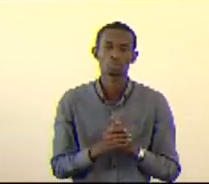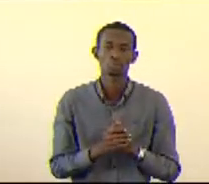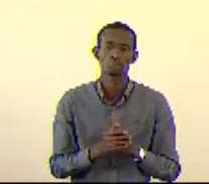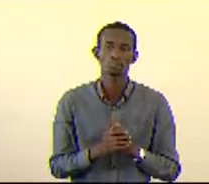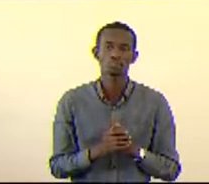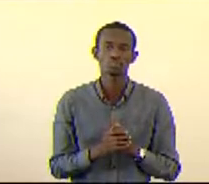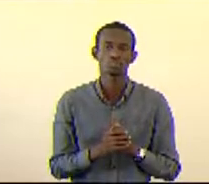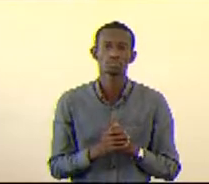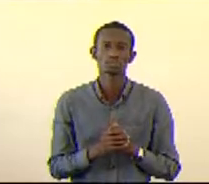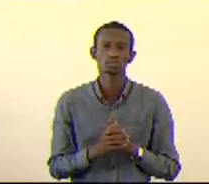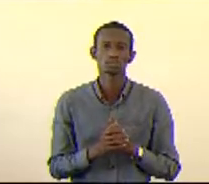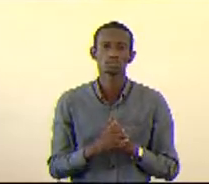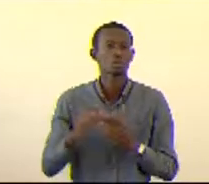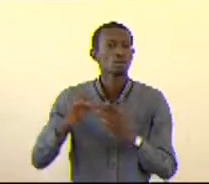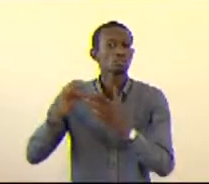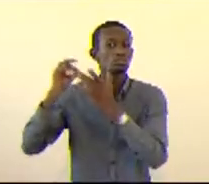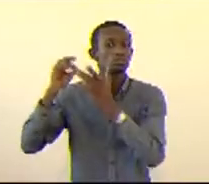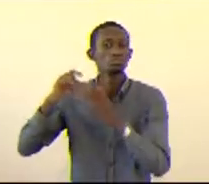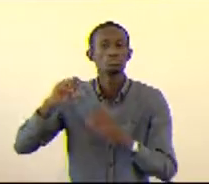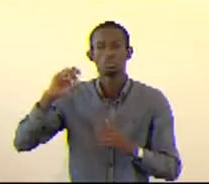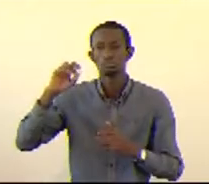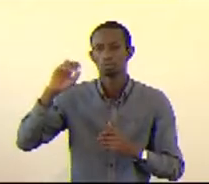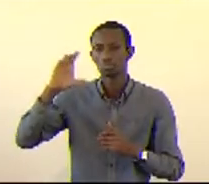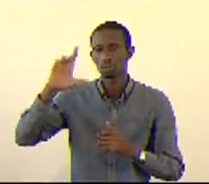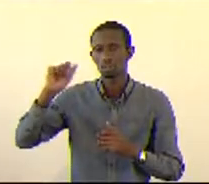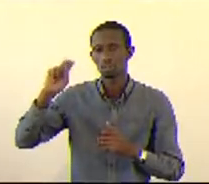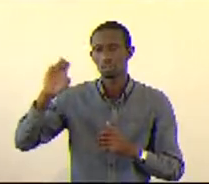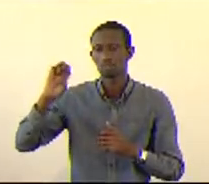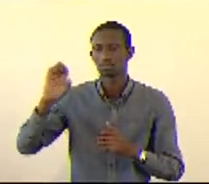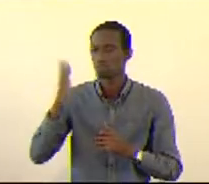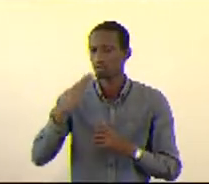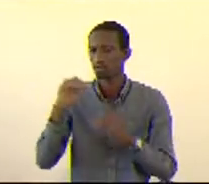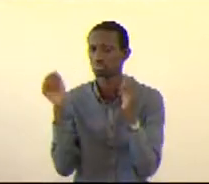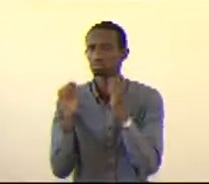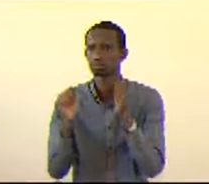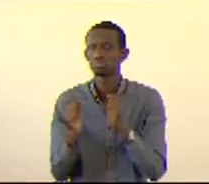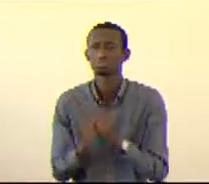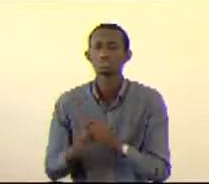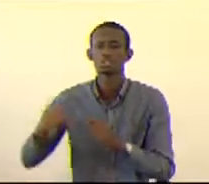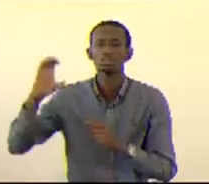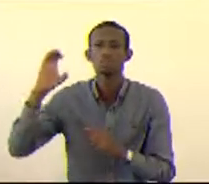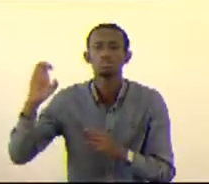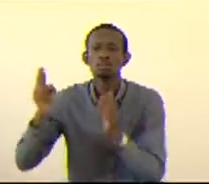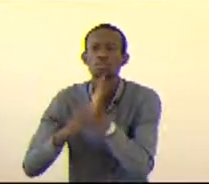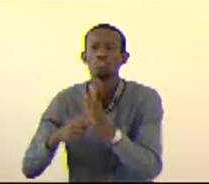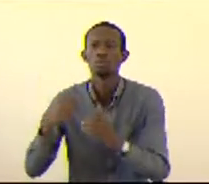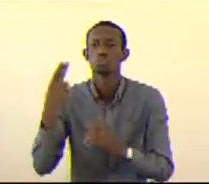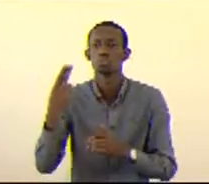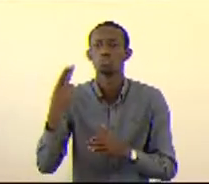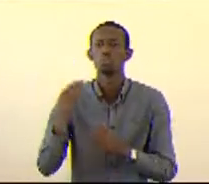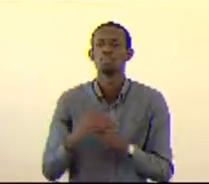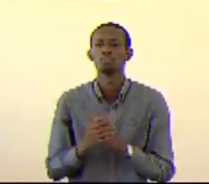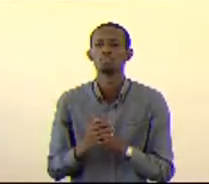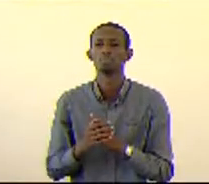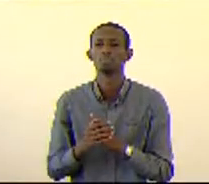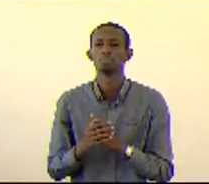is 2,100 joules per kilogram per Kelvin. Then specific heat capacity of water